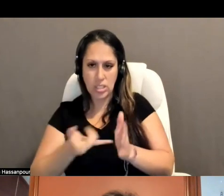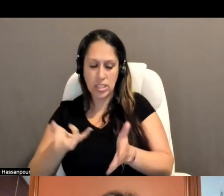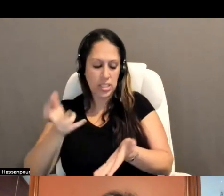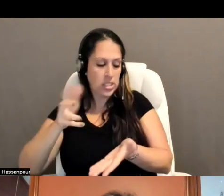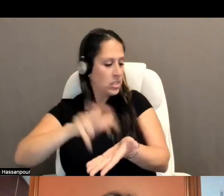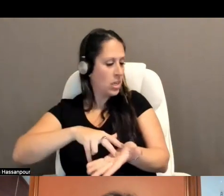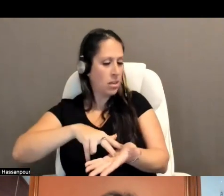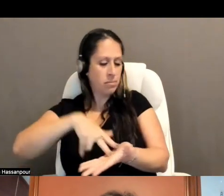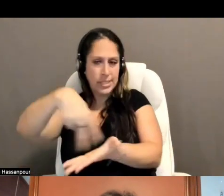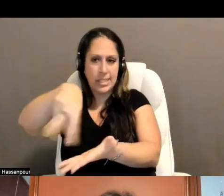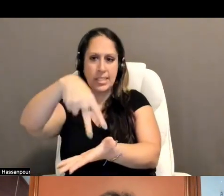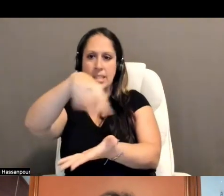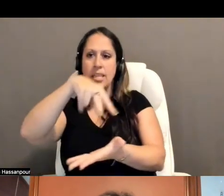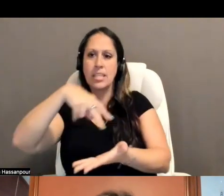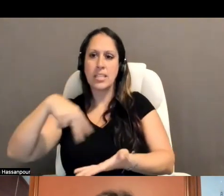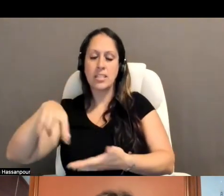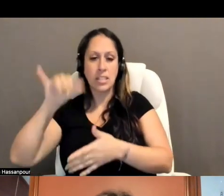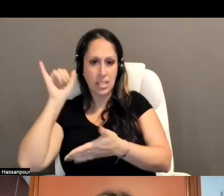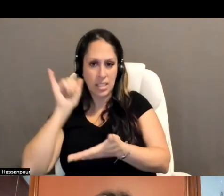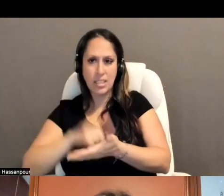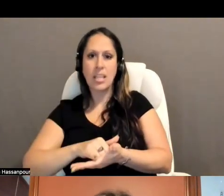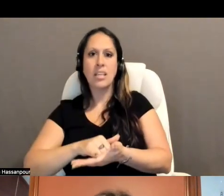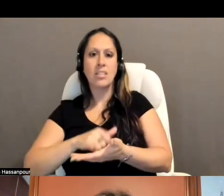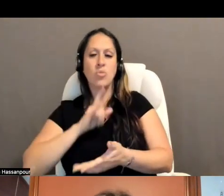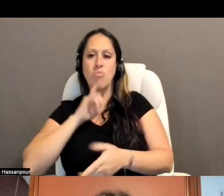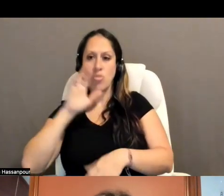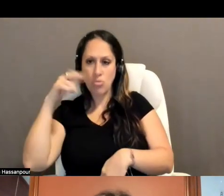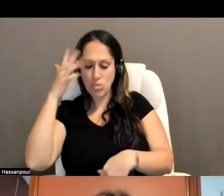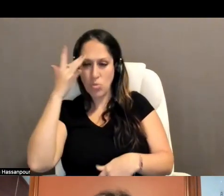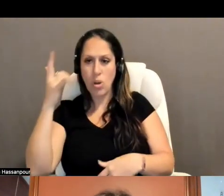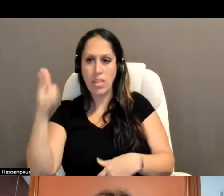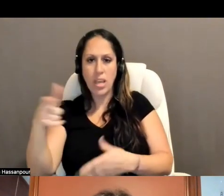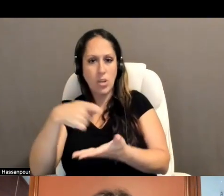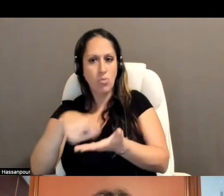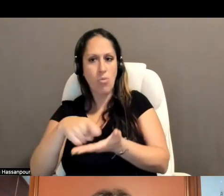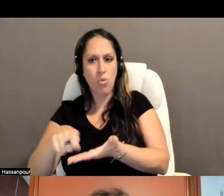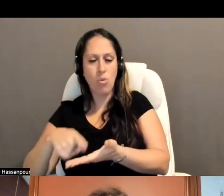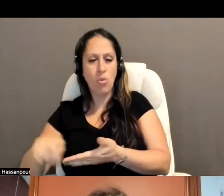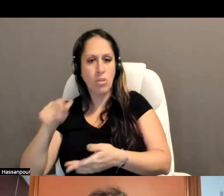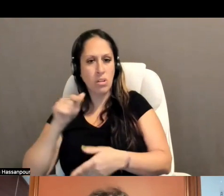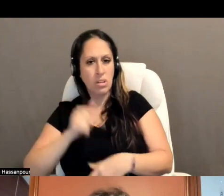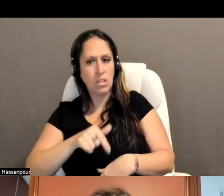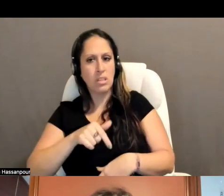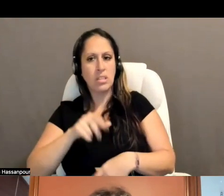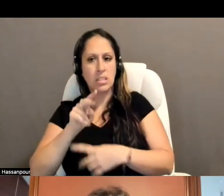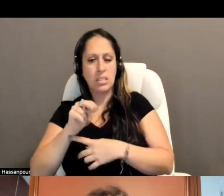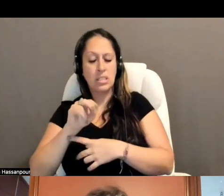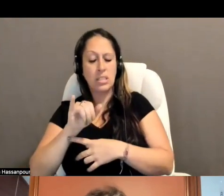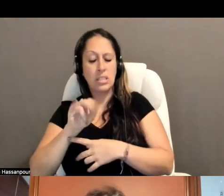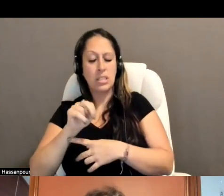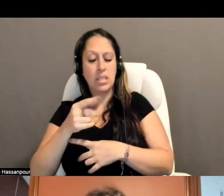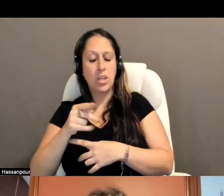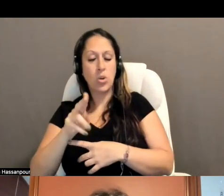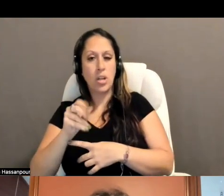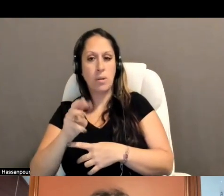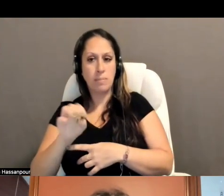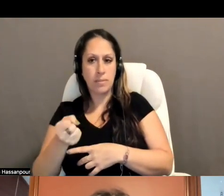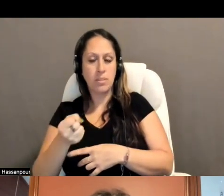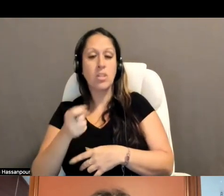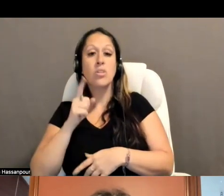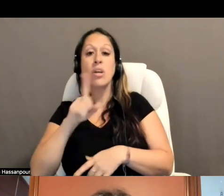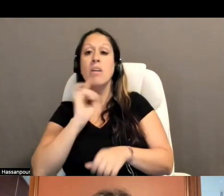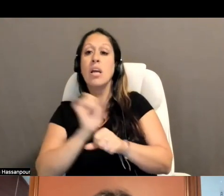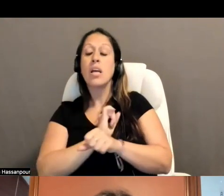dance. That's the whole real reason, I think, why they wrote these nigunims. So you're